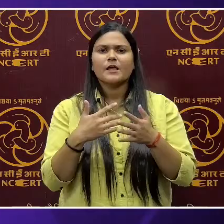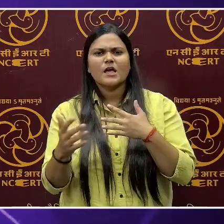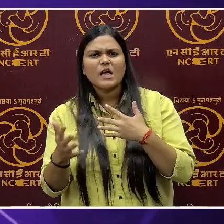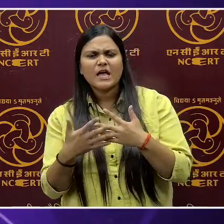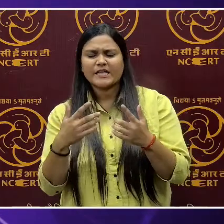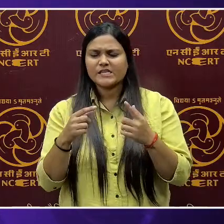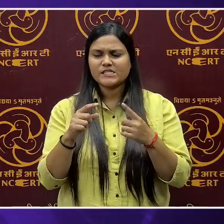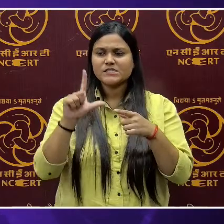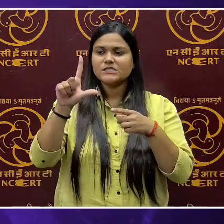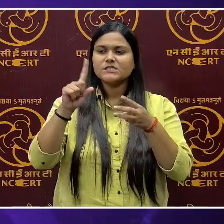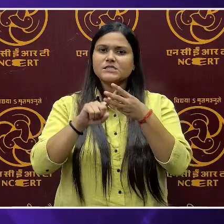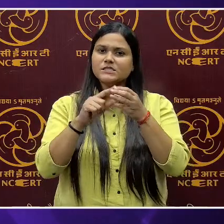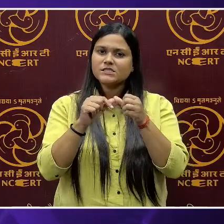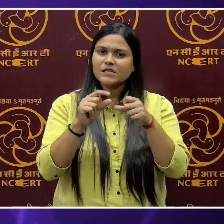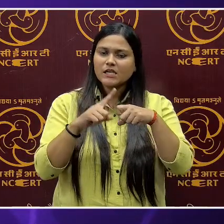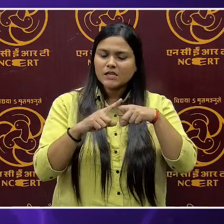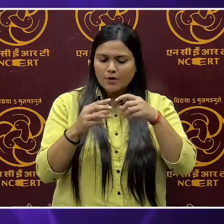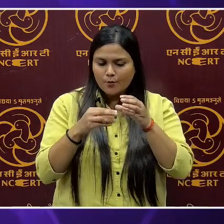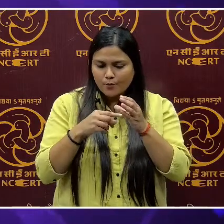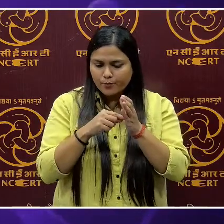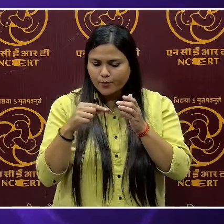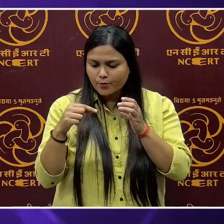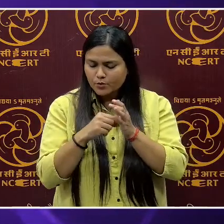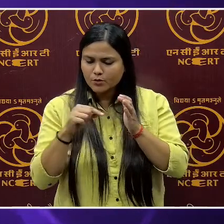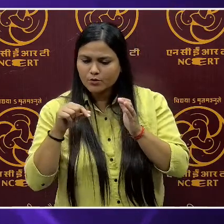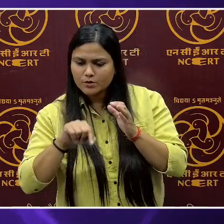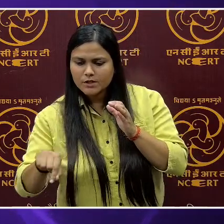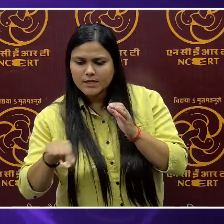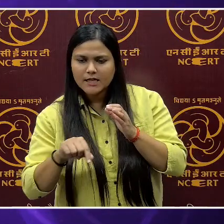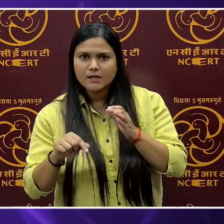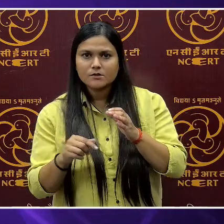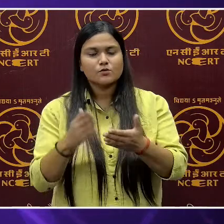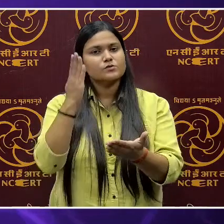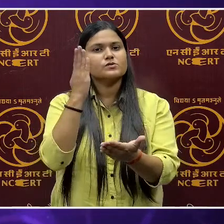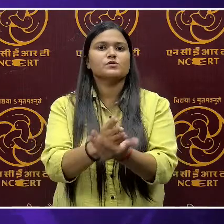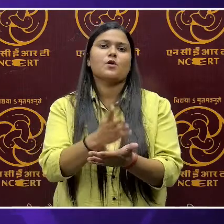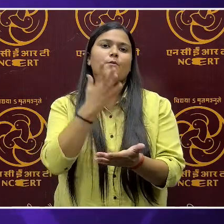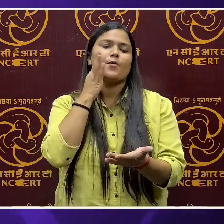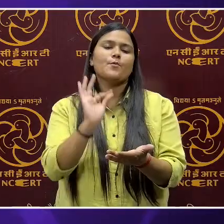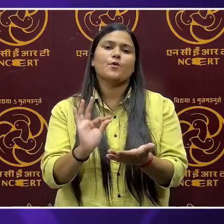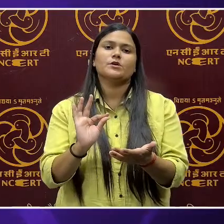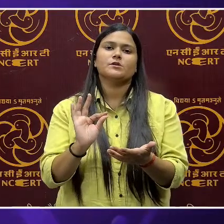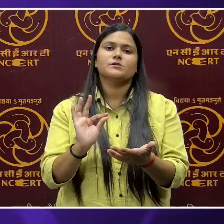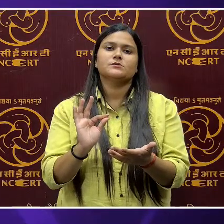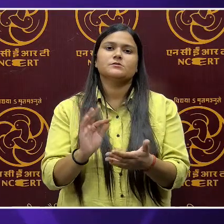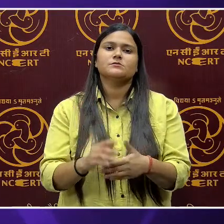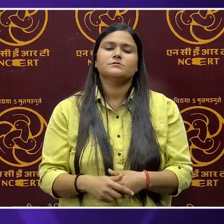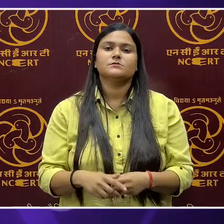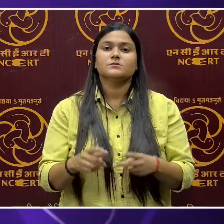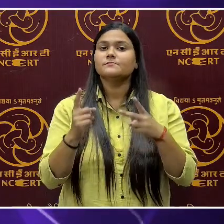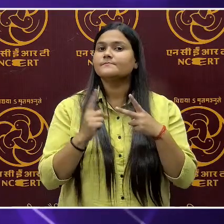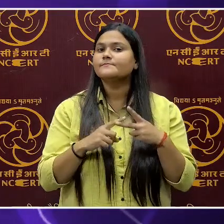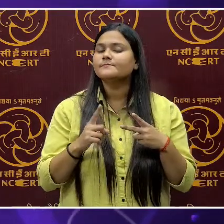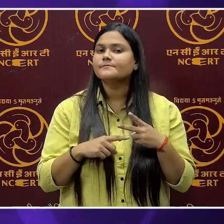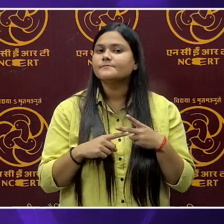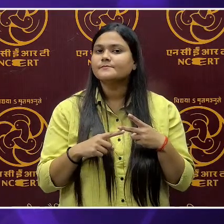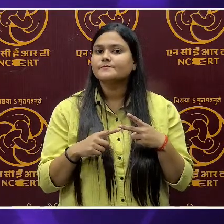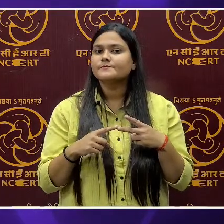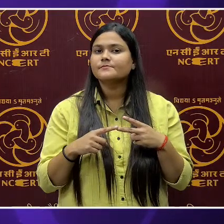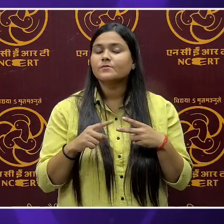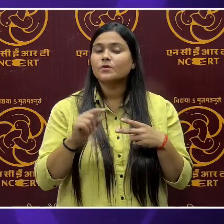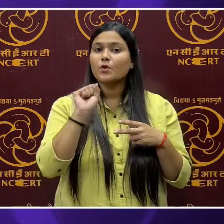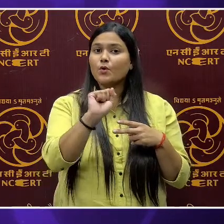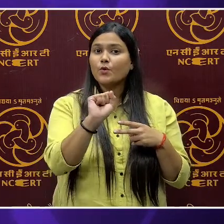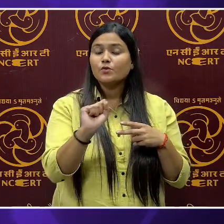leak anywhere, you must stop it immediately. That's step 1. Step 2 is that you